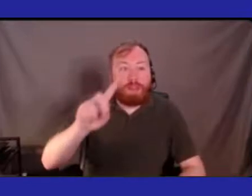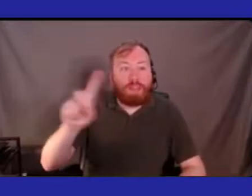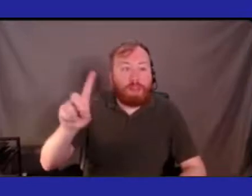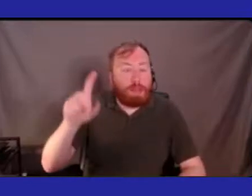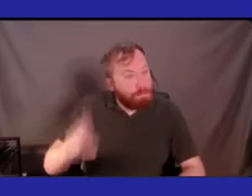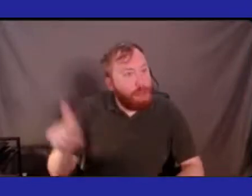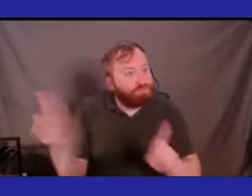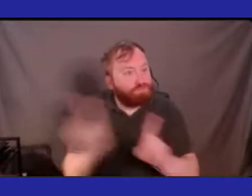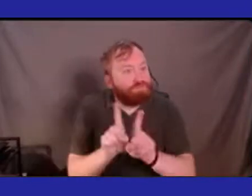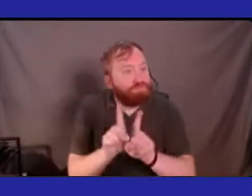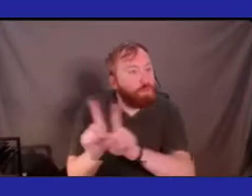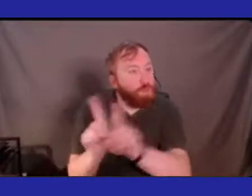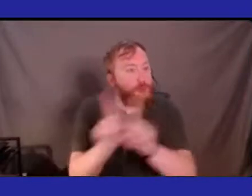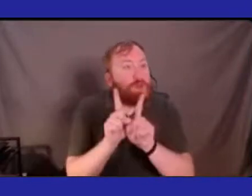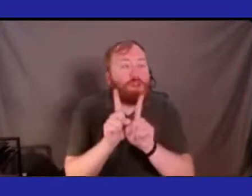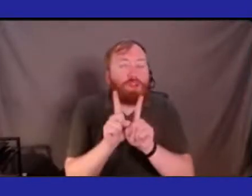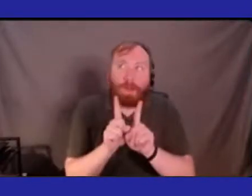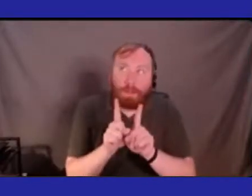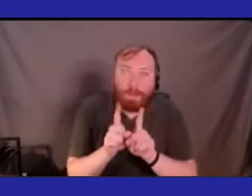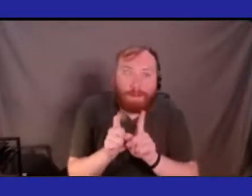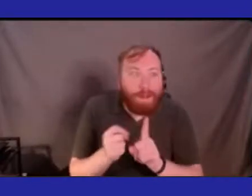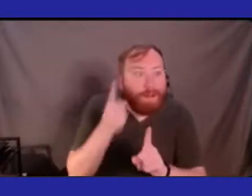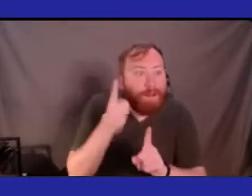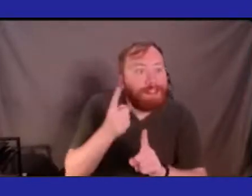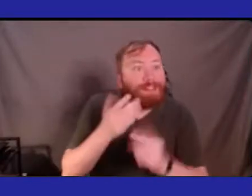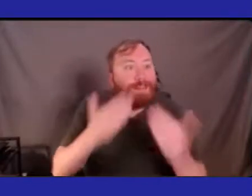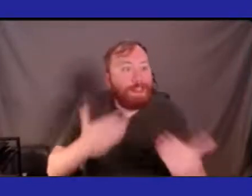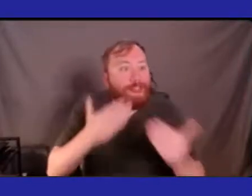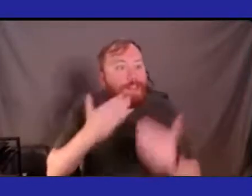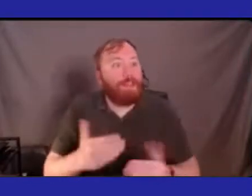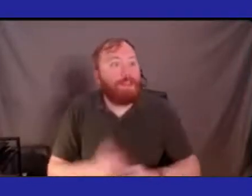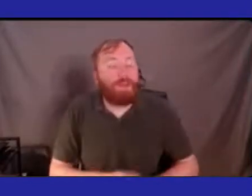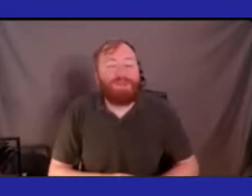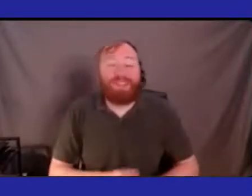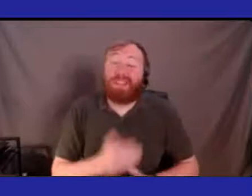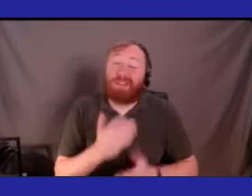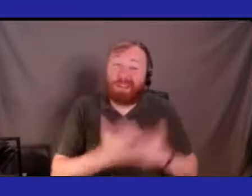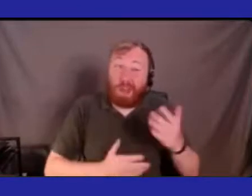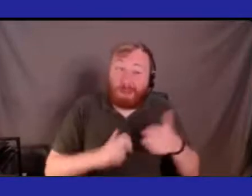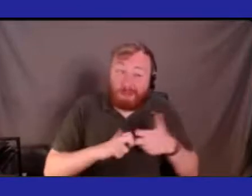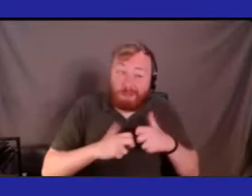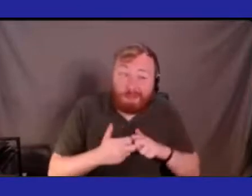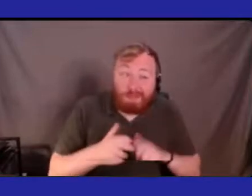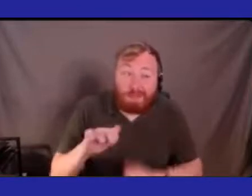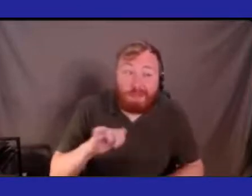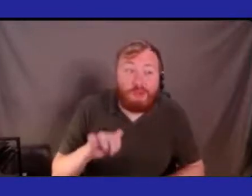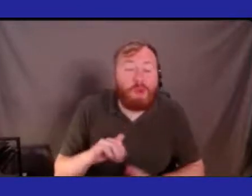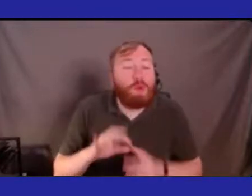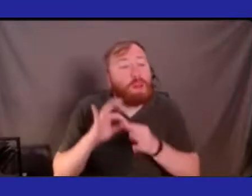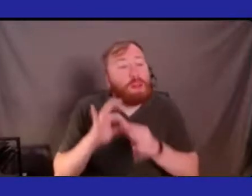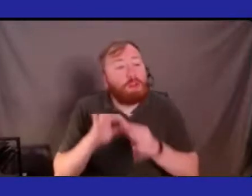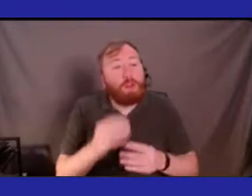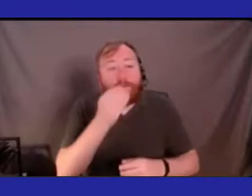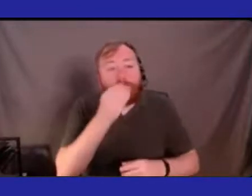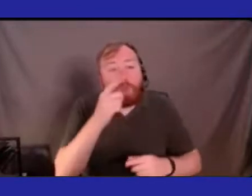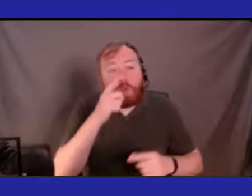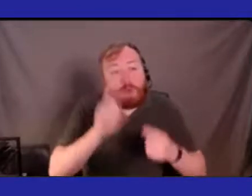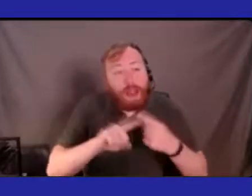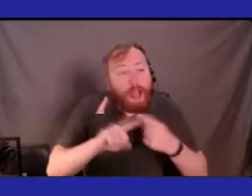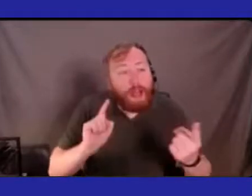We appreciate that support very much. We do have issues, though, when it comes to our food allergies and